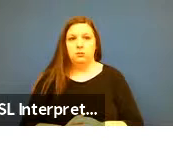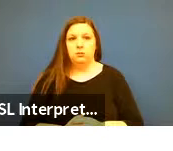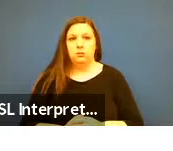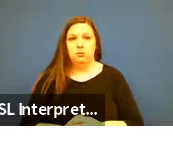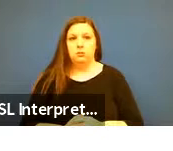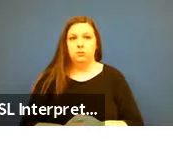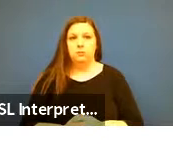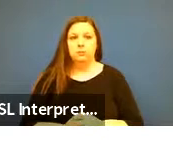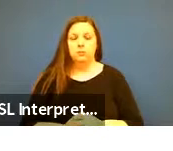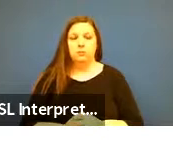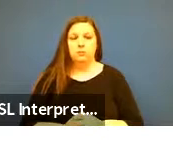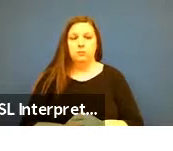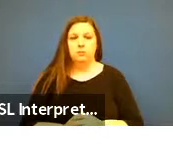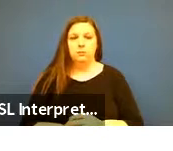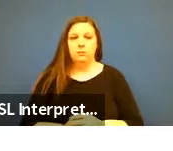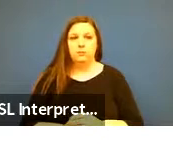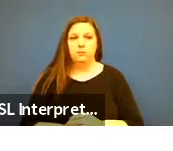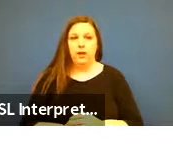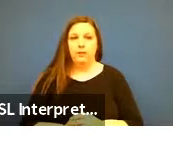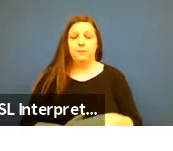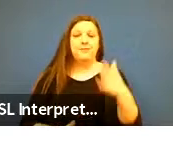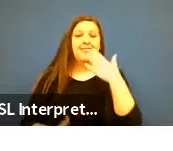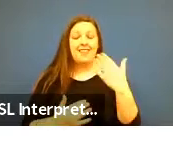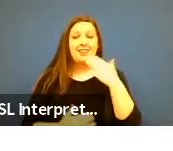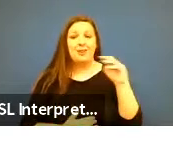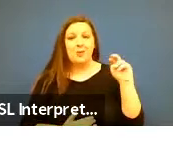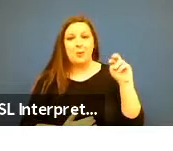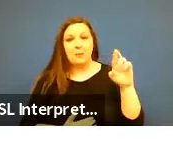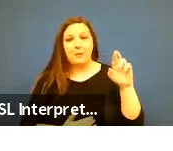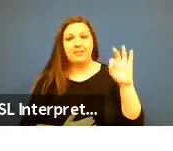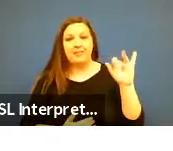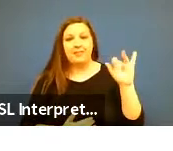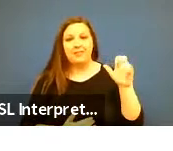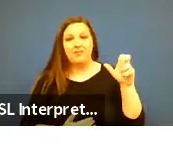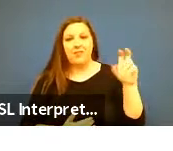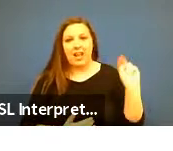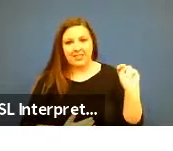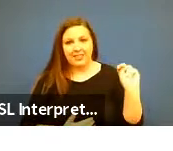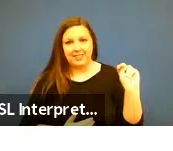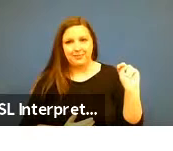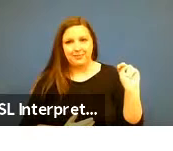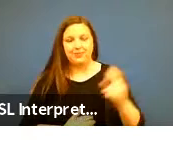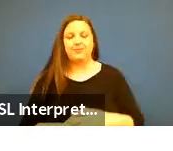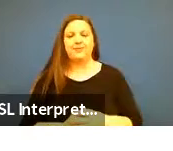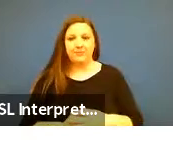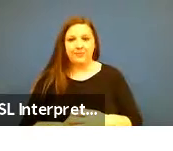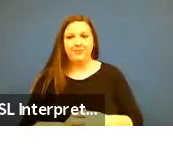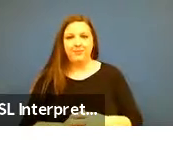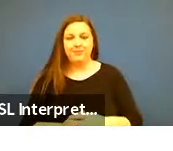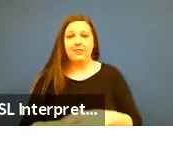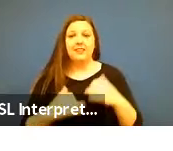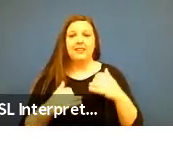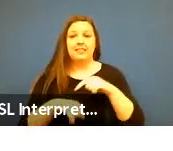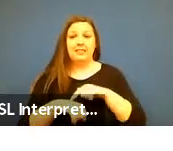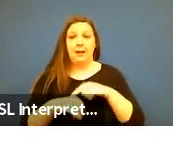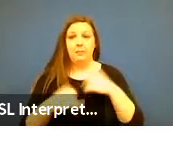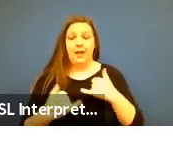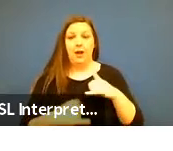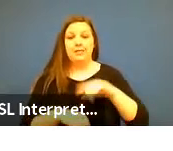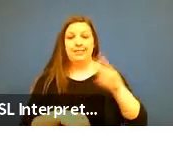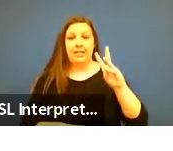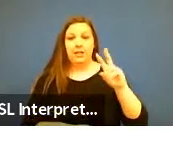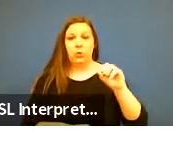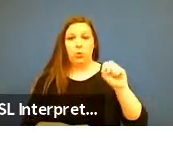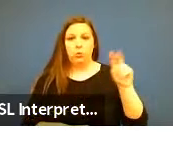Okay. Thank you, Mr. Faison. It is 6:02, and we